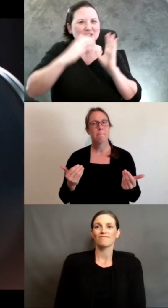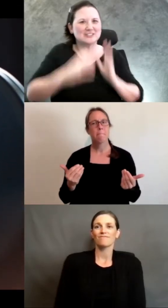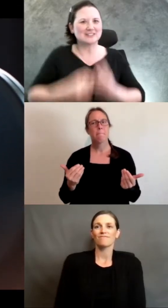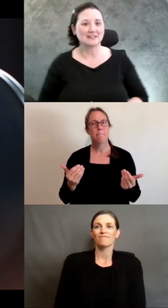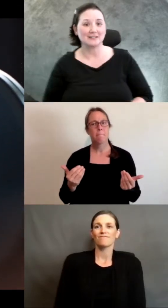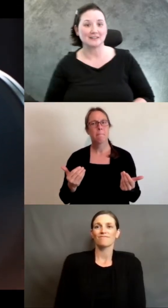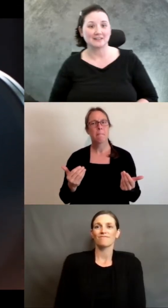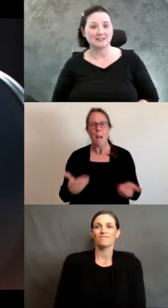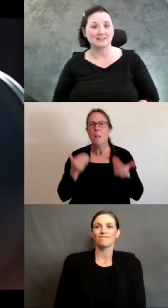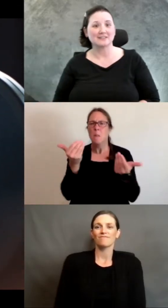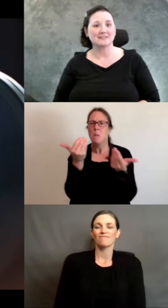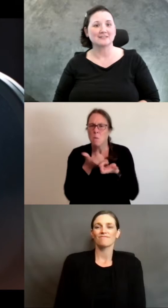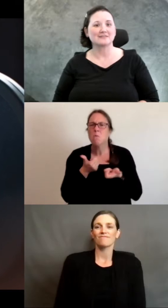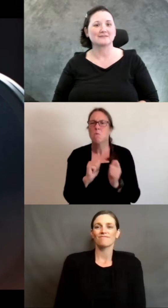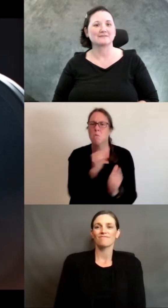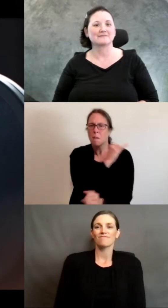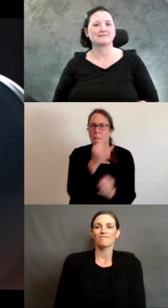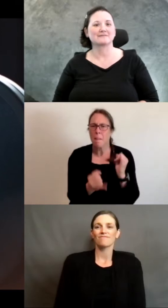Okay, sounds good.